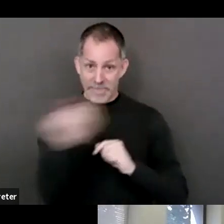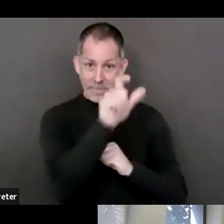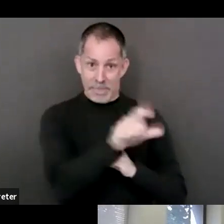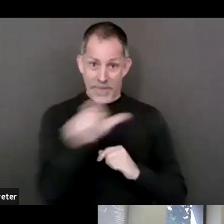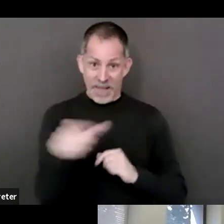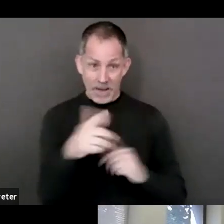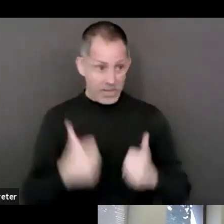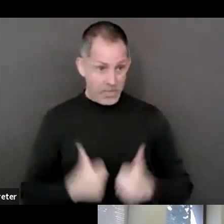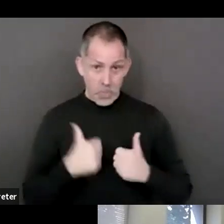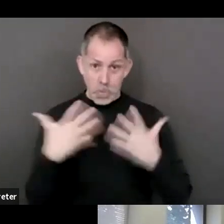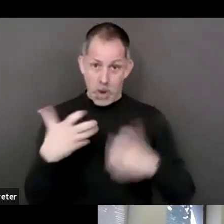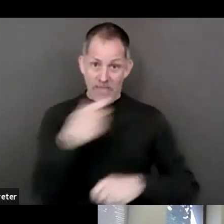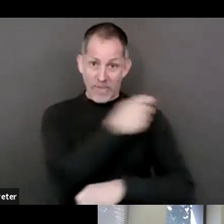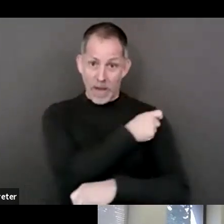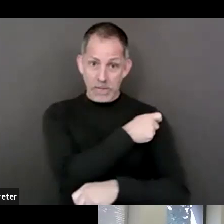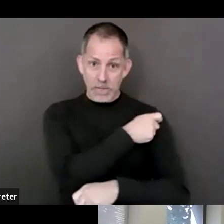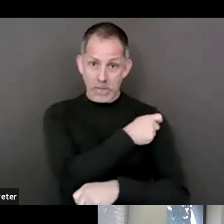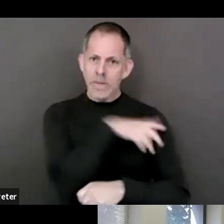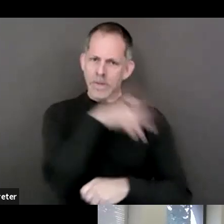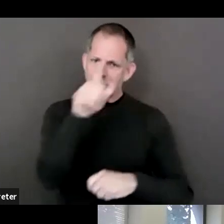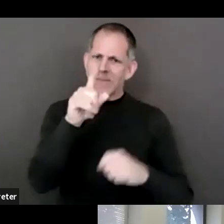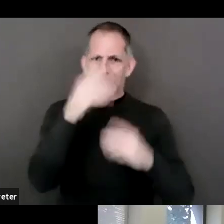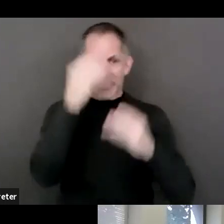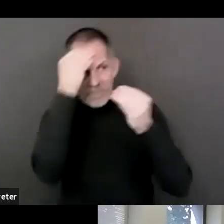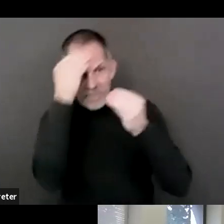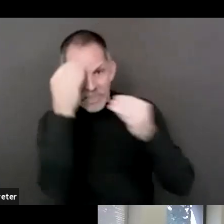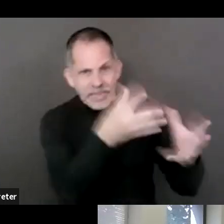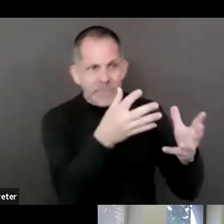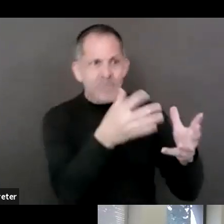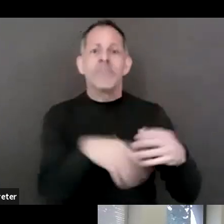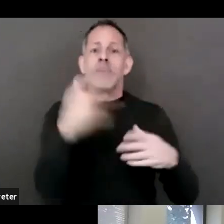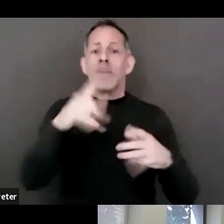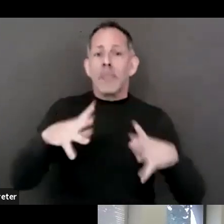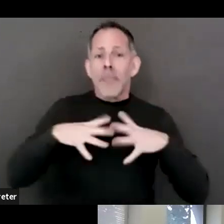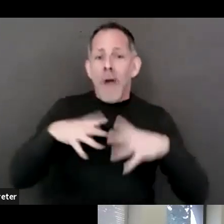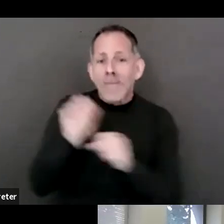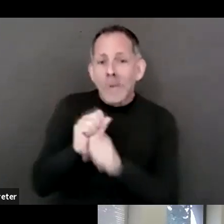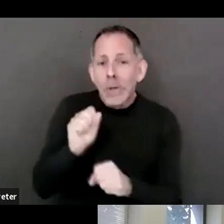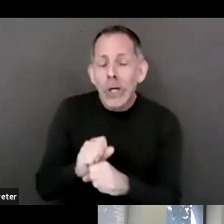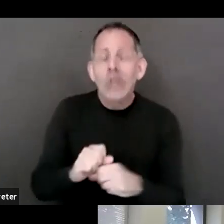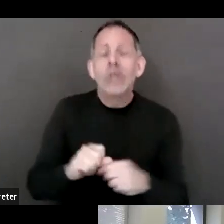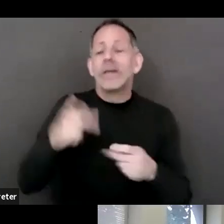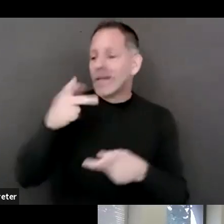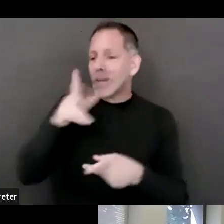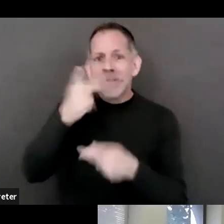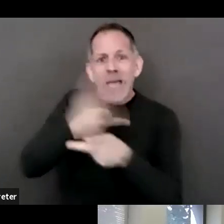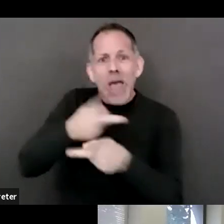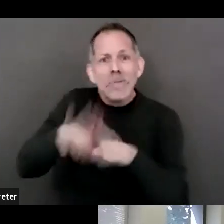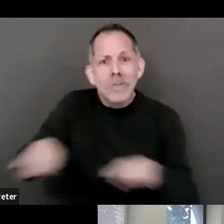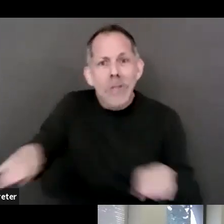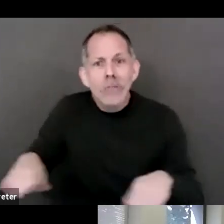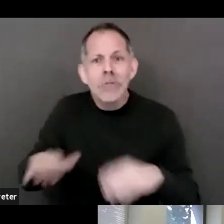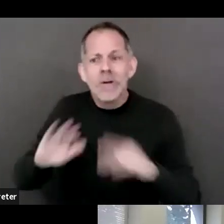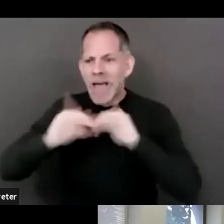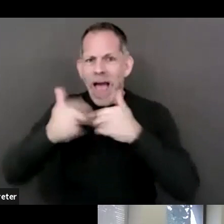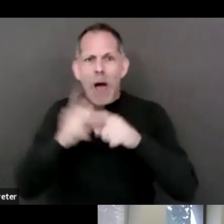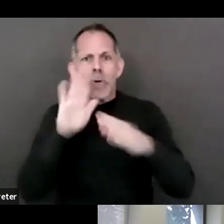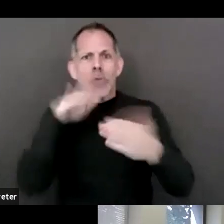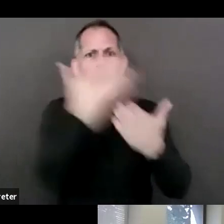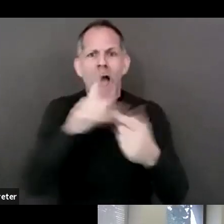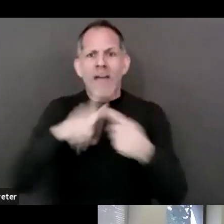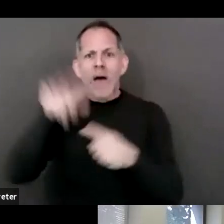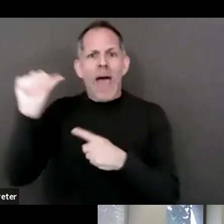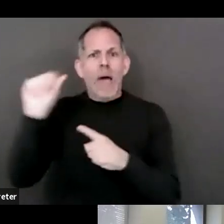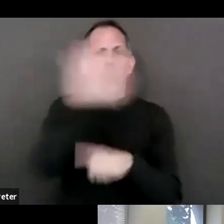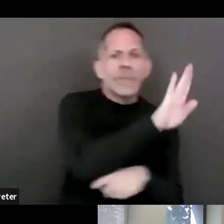means you have to take off work, get childcare, carpool, or get transportation. So we feel like releasing the signups